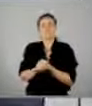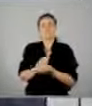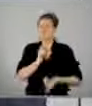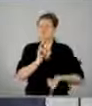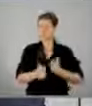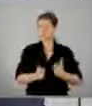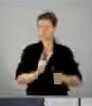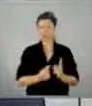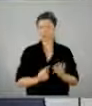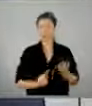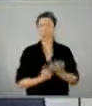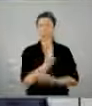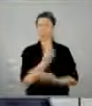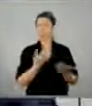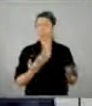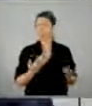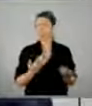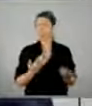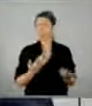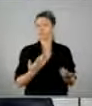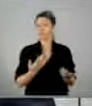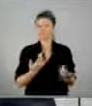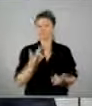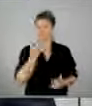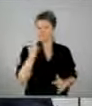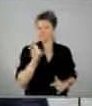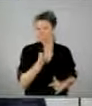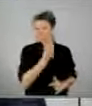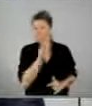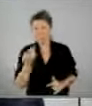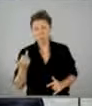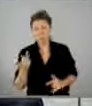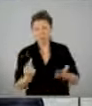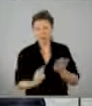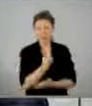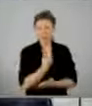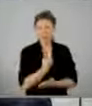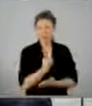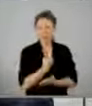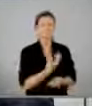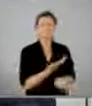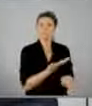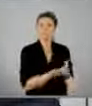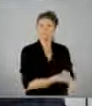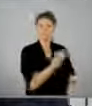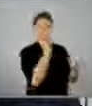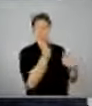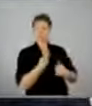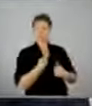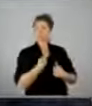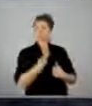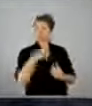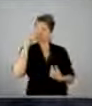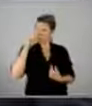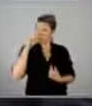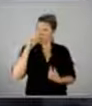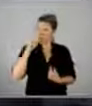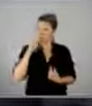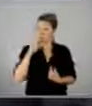that a terrible incident like this can be advised to me, both by the Minister and through my